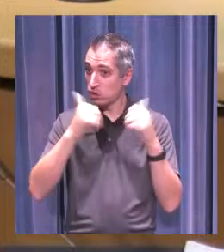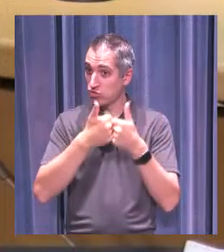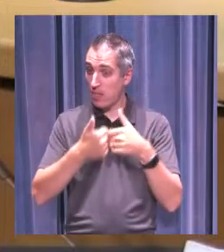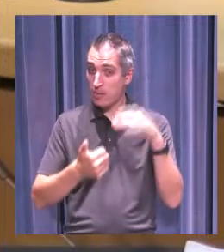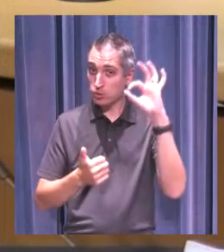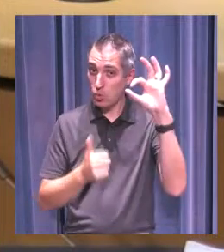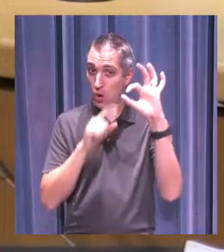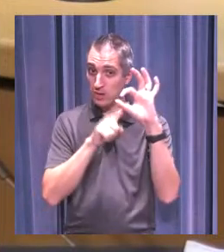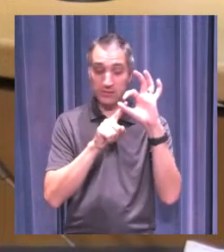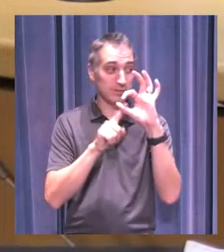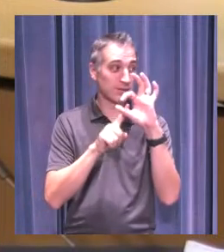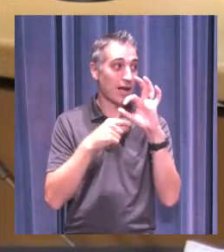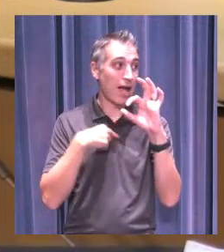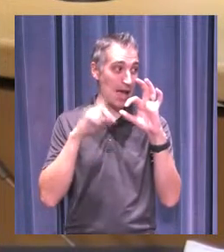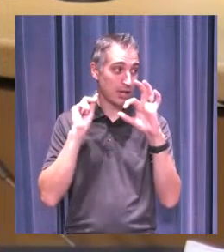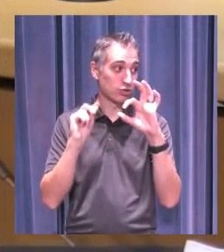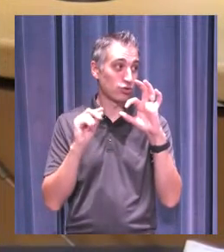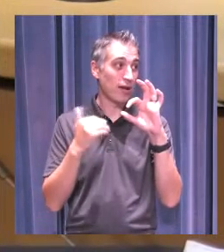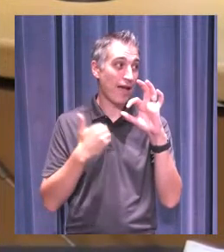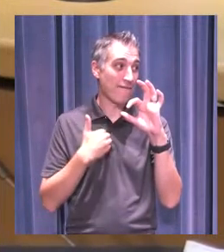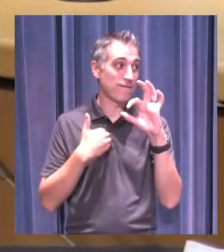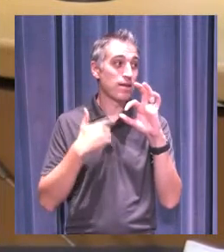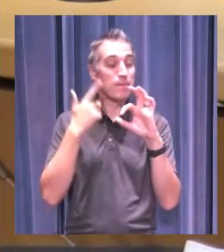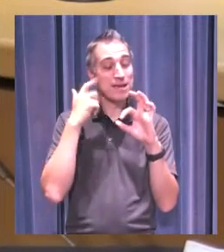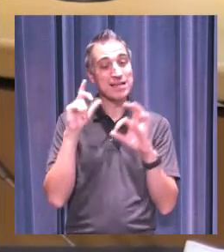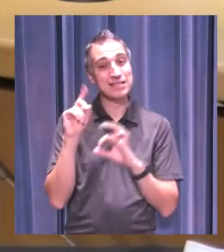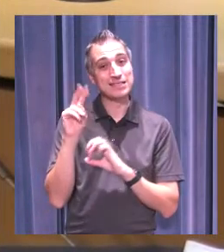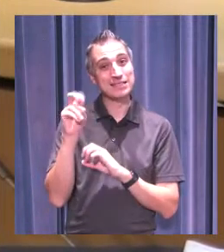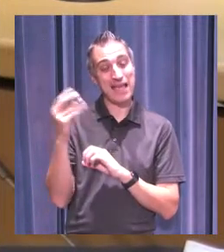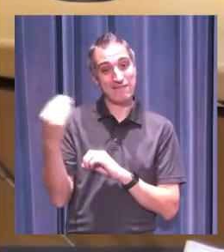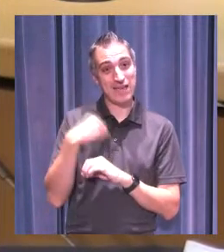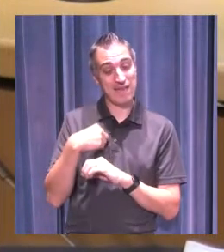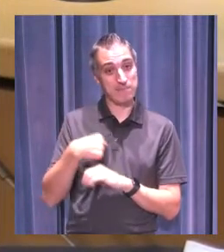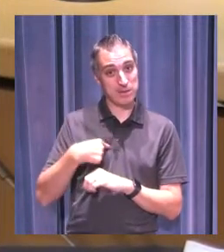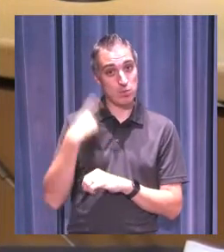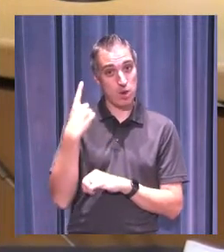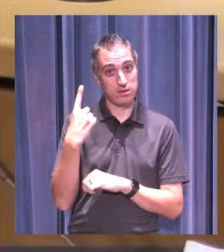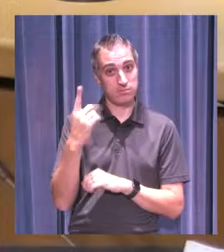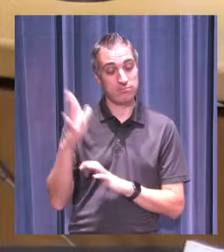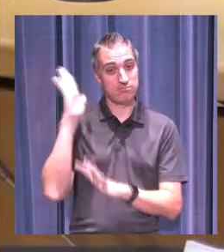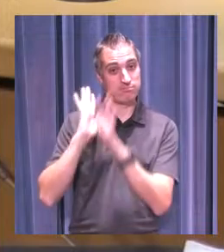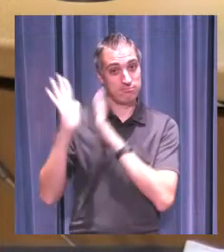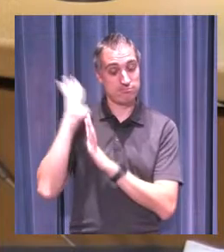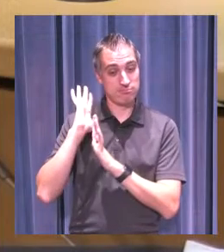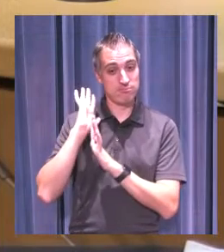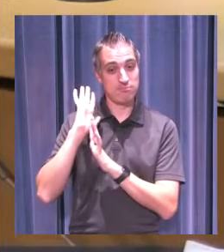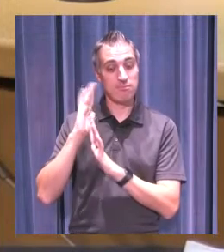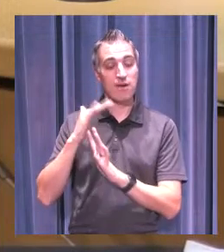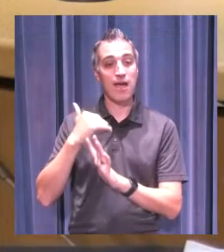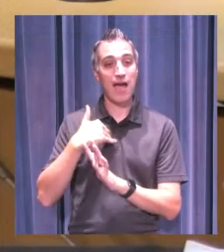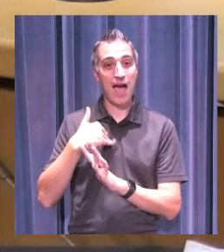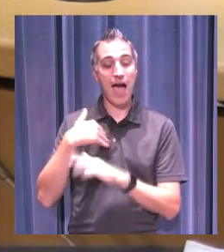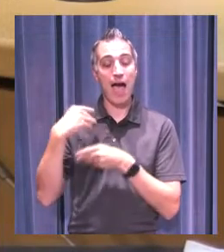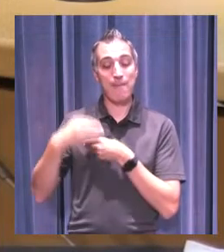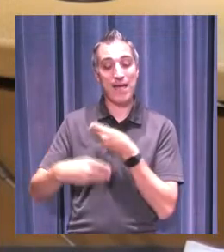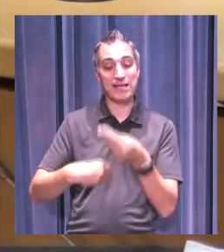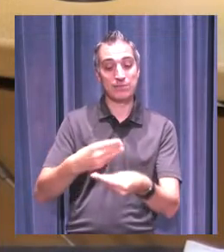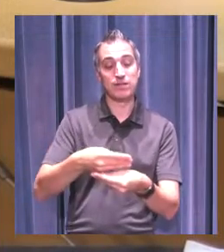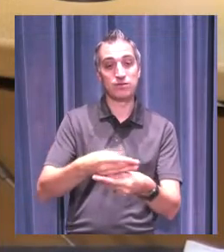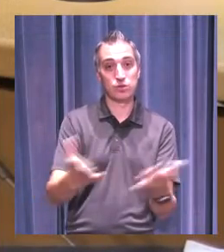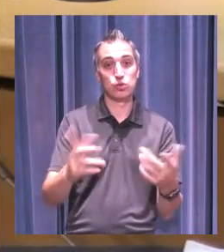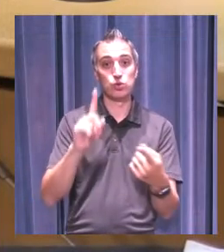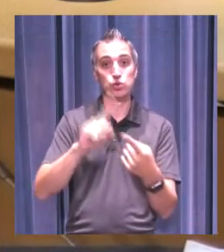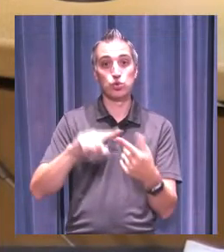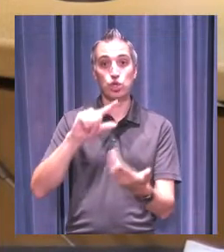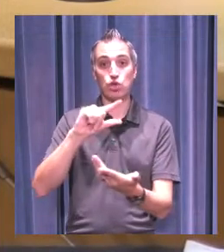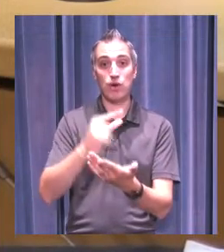do this routinely. It was because Dave gave me one originally. I pass the tradition along to the